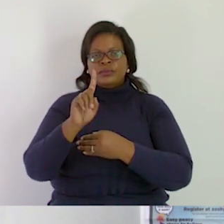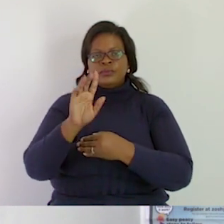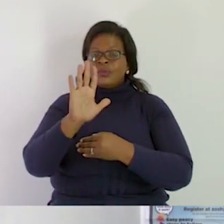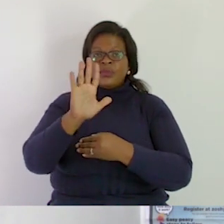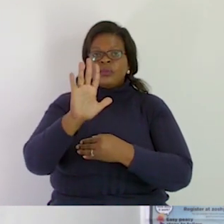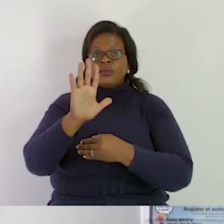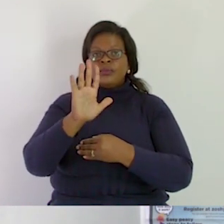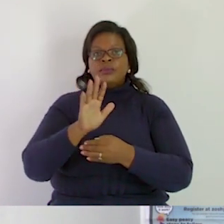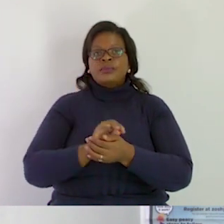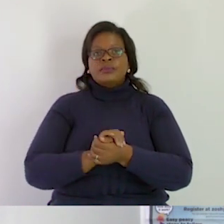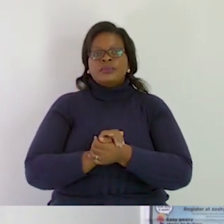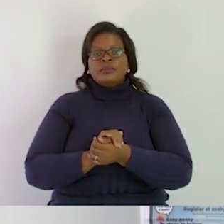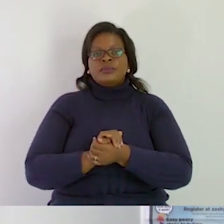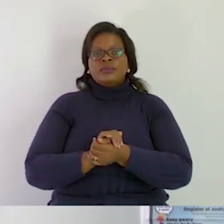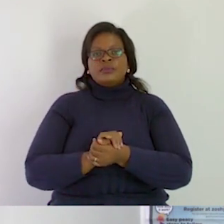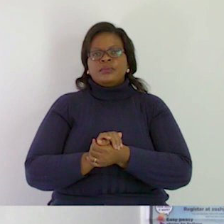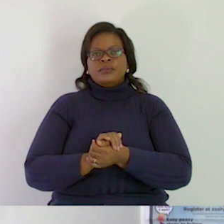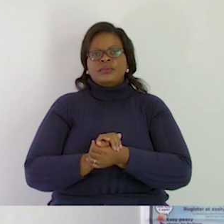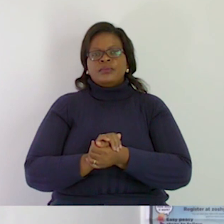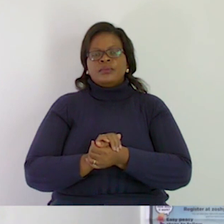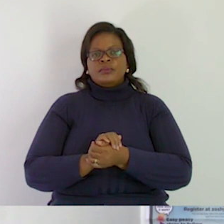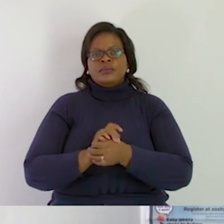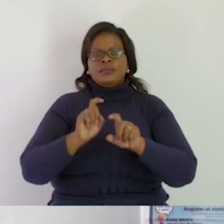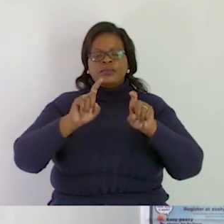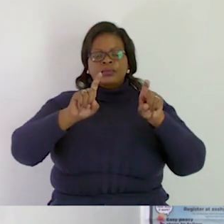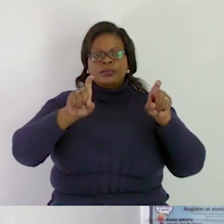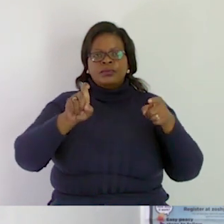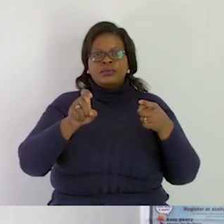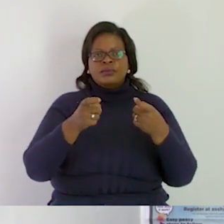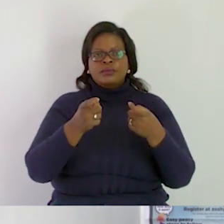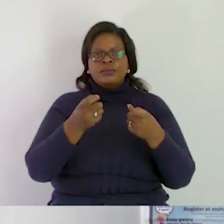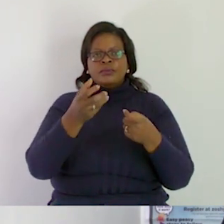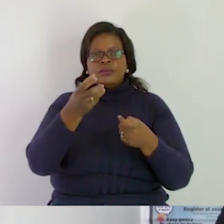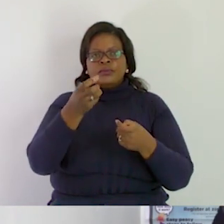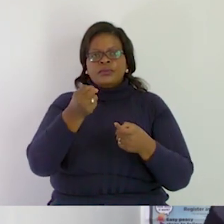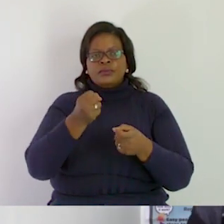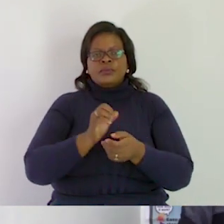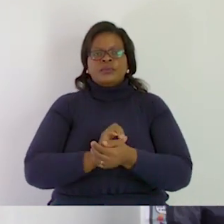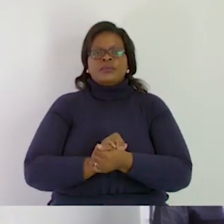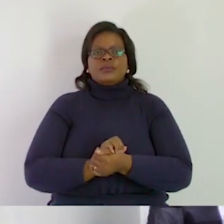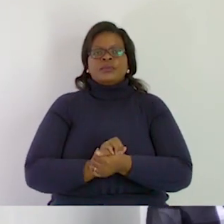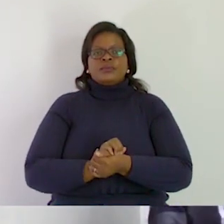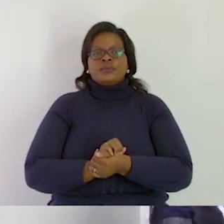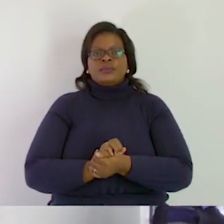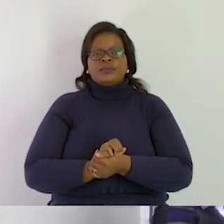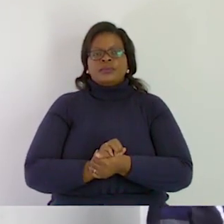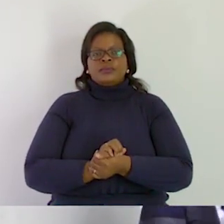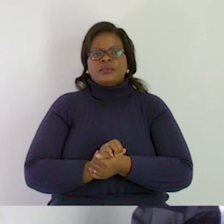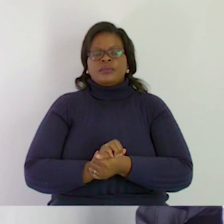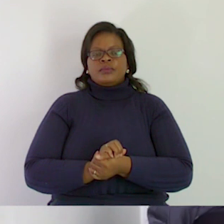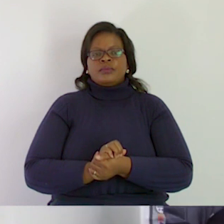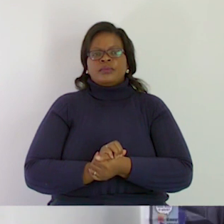plus 5, and here we have a bracket. So